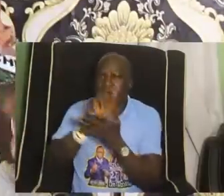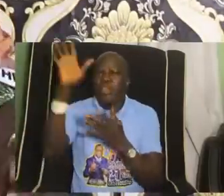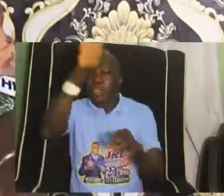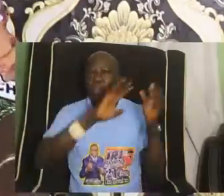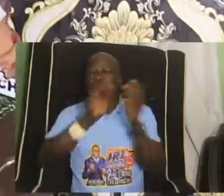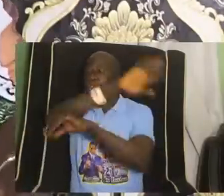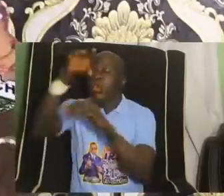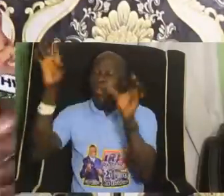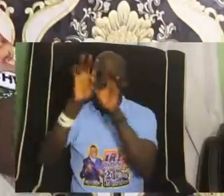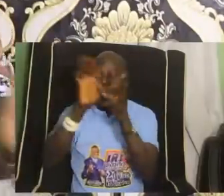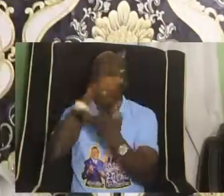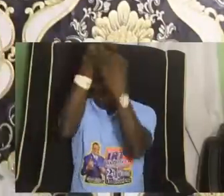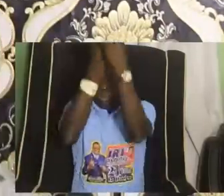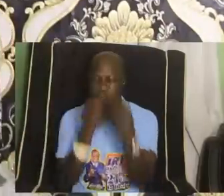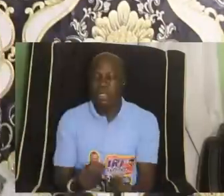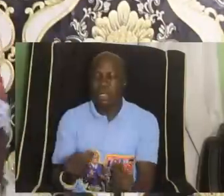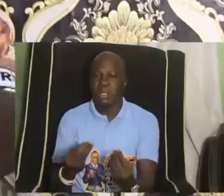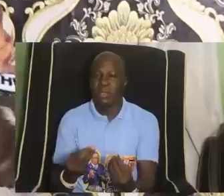ayé rẹ wọlé.